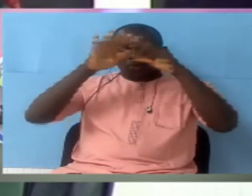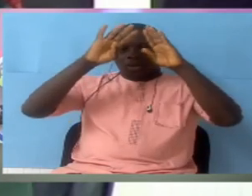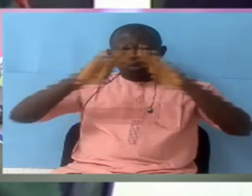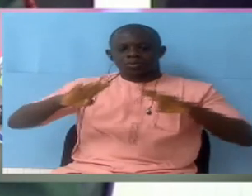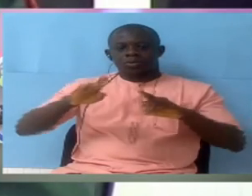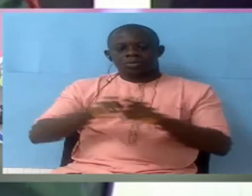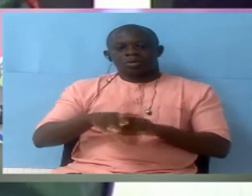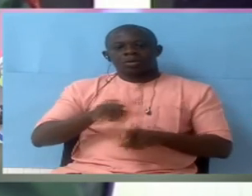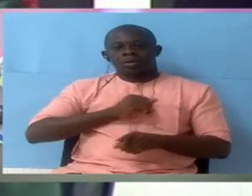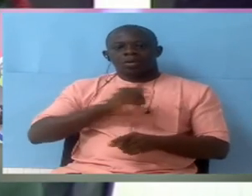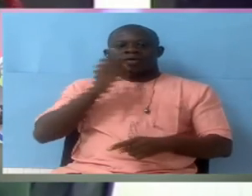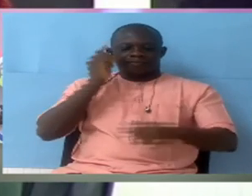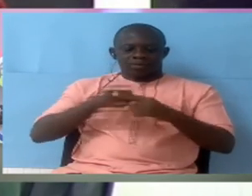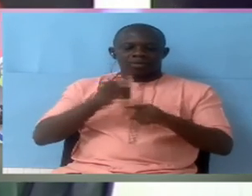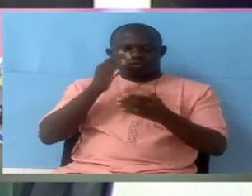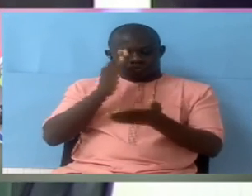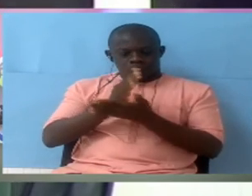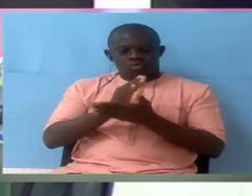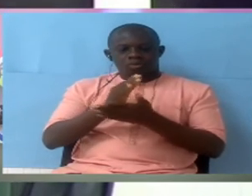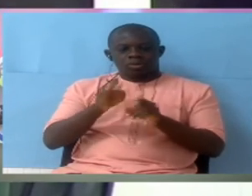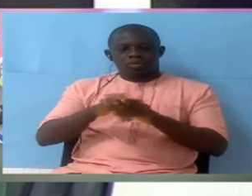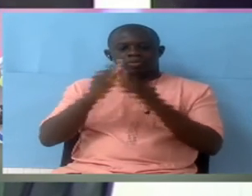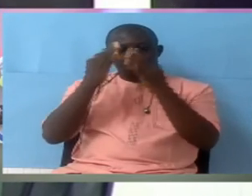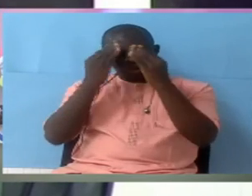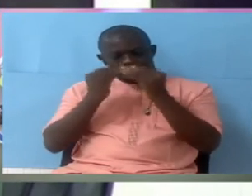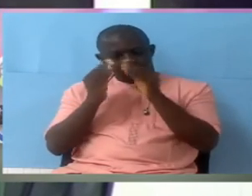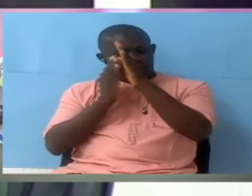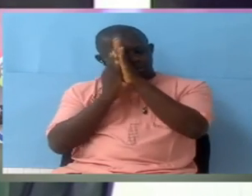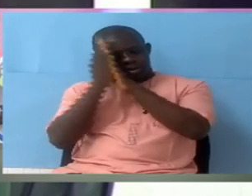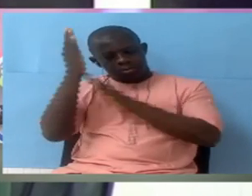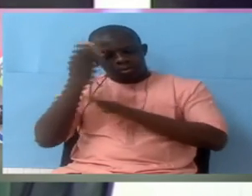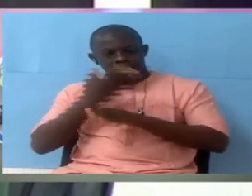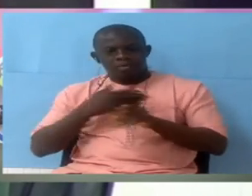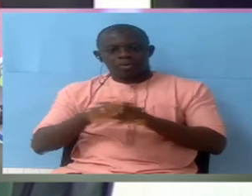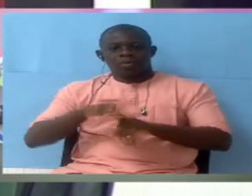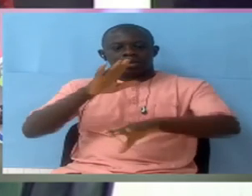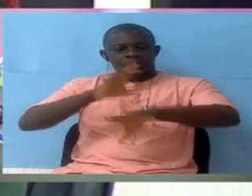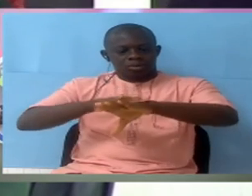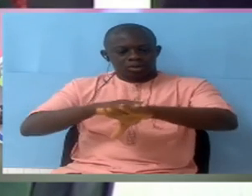He was fast asleep. They have to tap him. Mu ngi doon nelew, dañ ko éé.